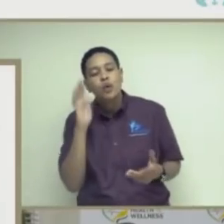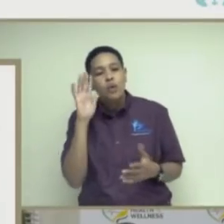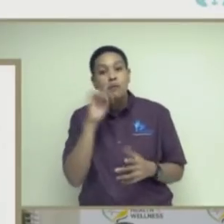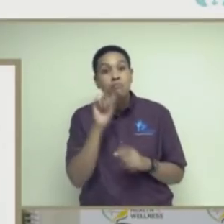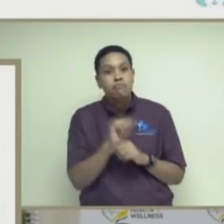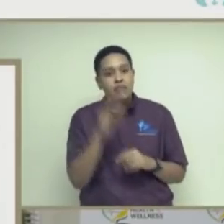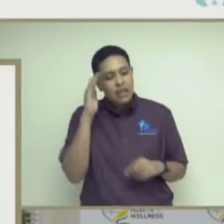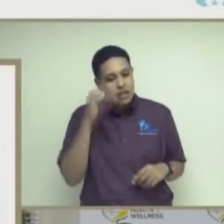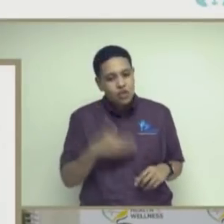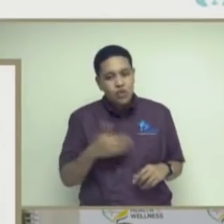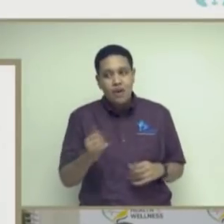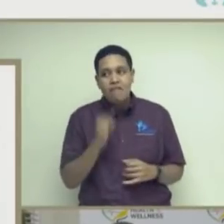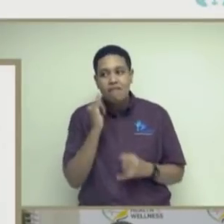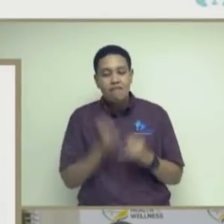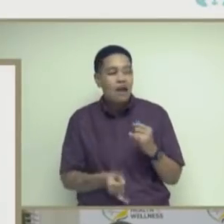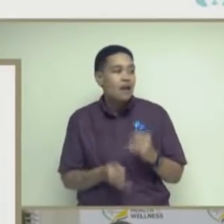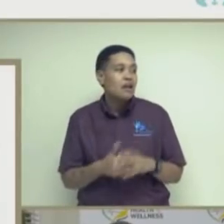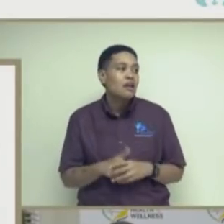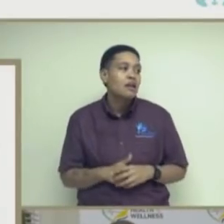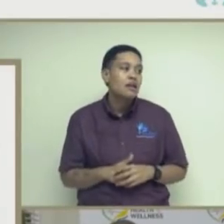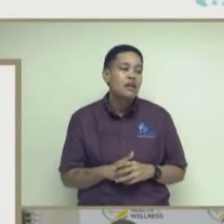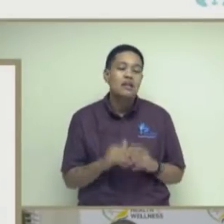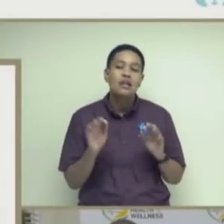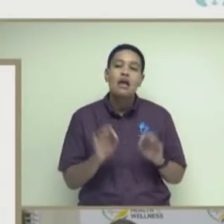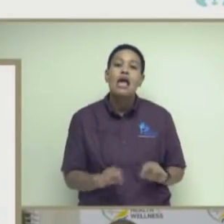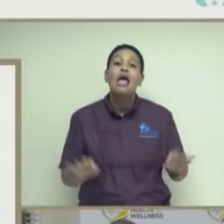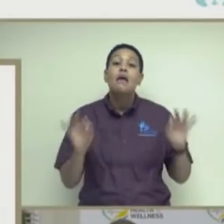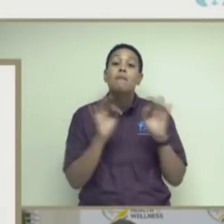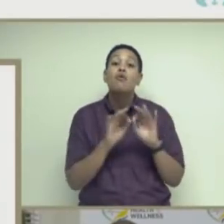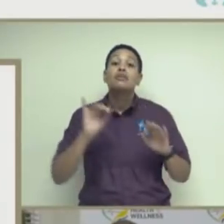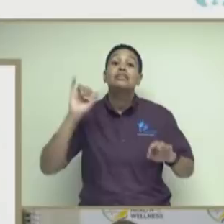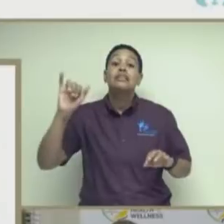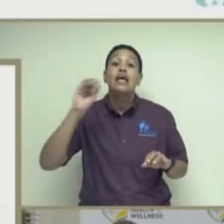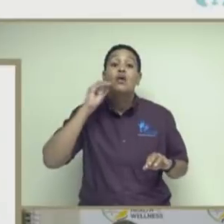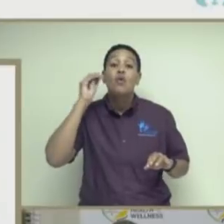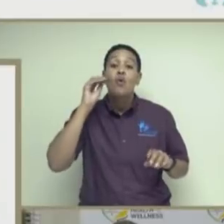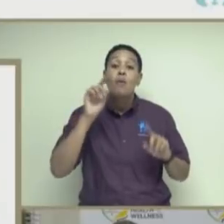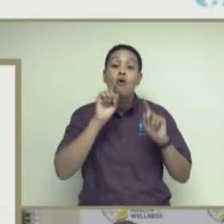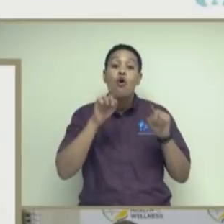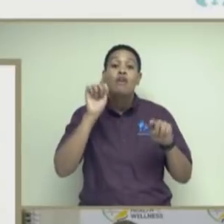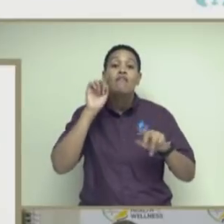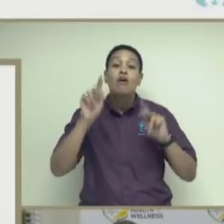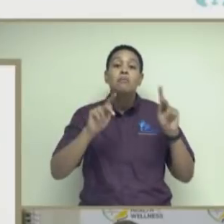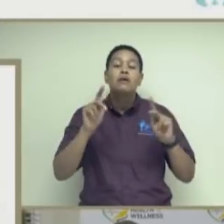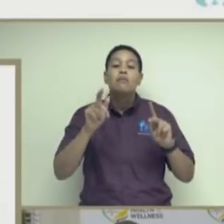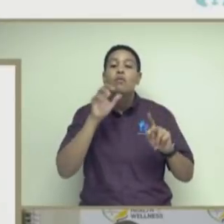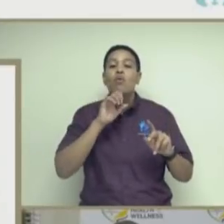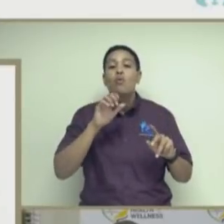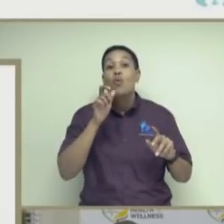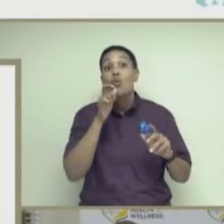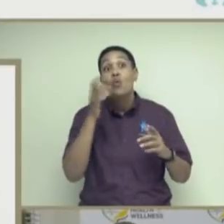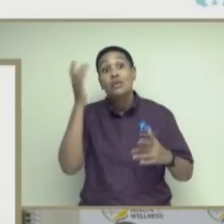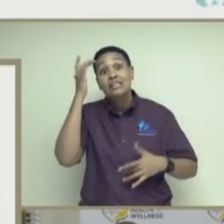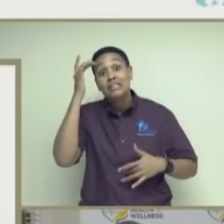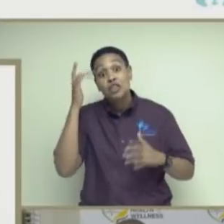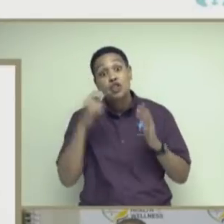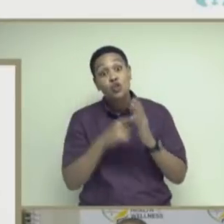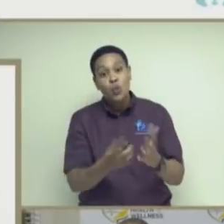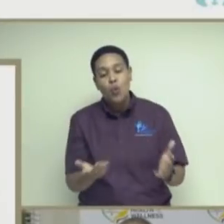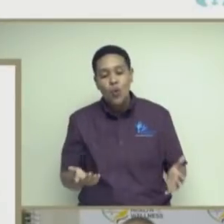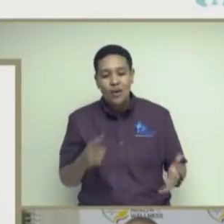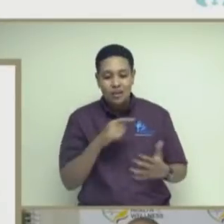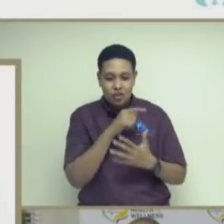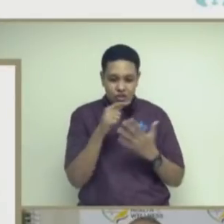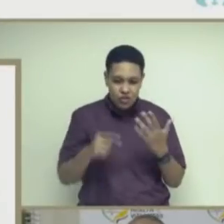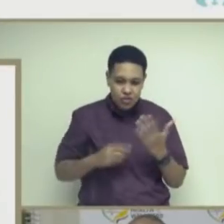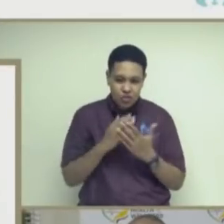introducing. Now, finally, the importance of the stay-at-home orders for persons who have symptoms. These are just some